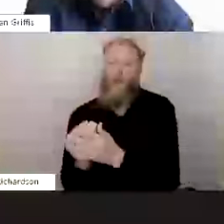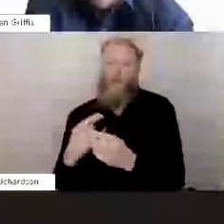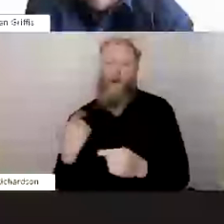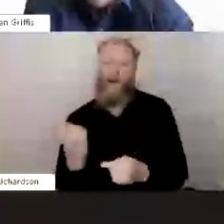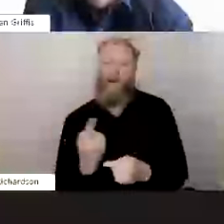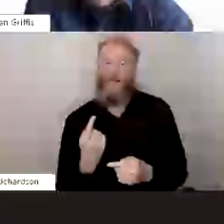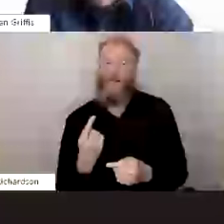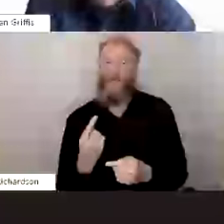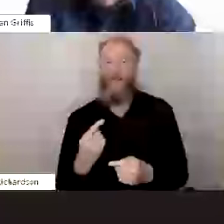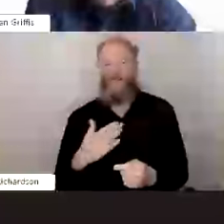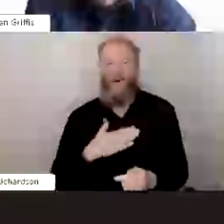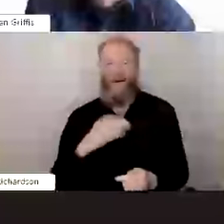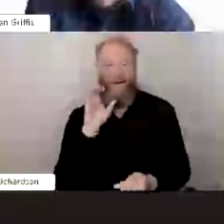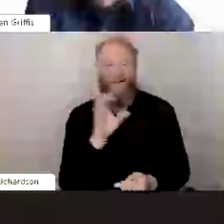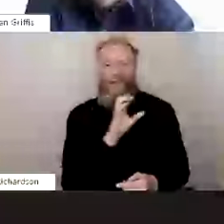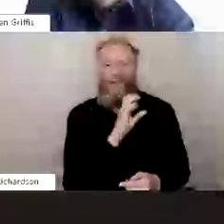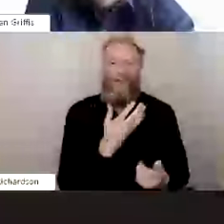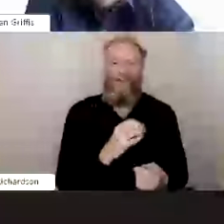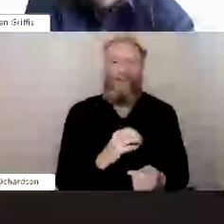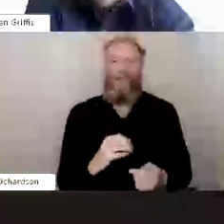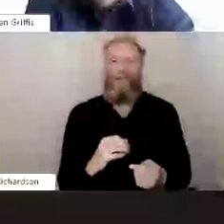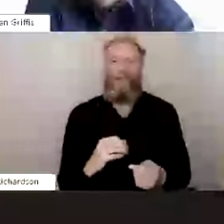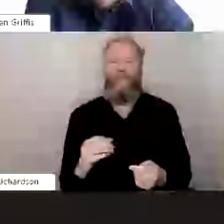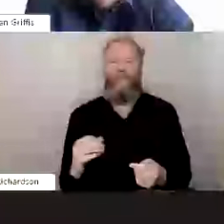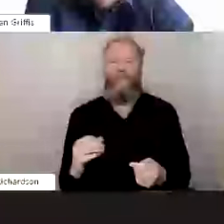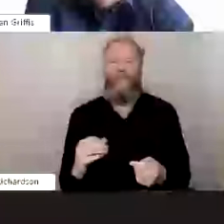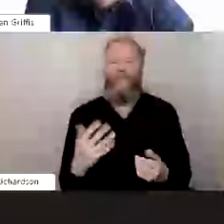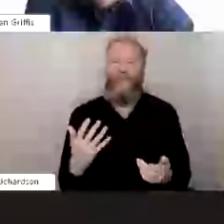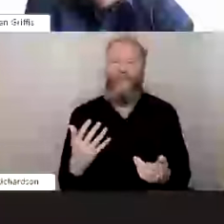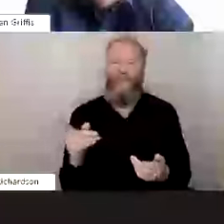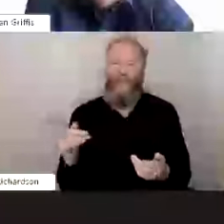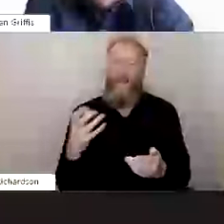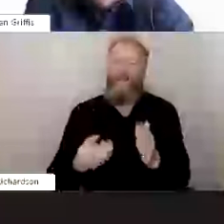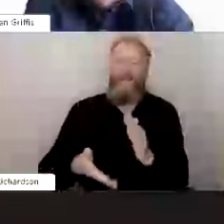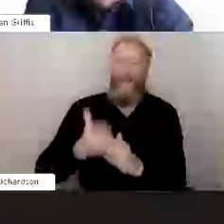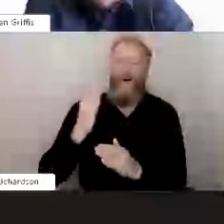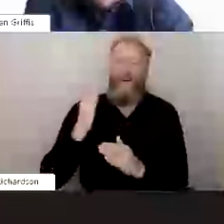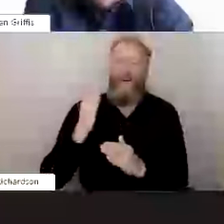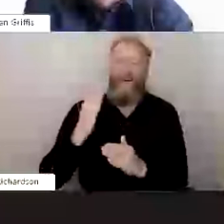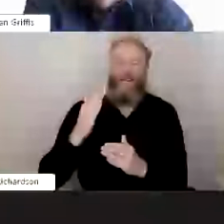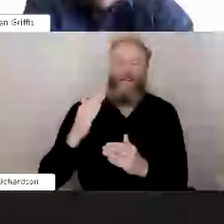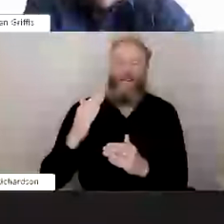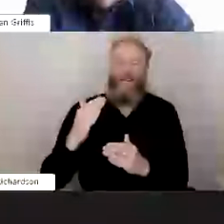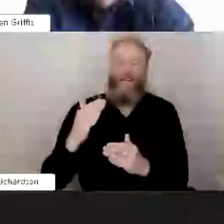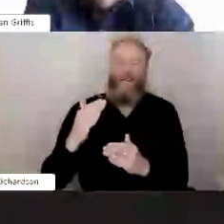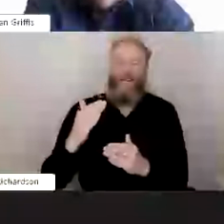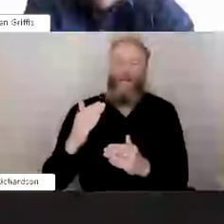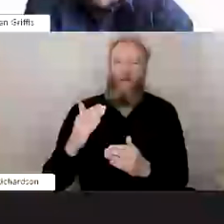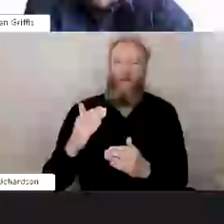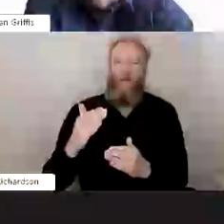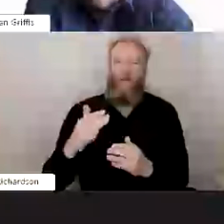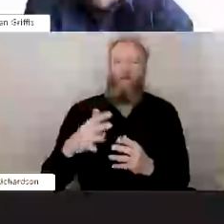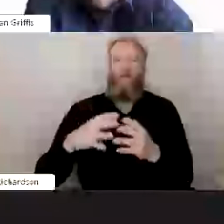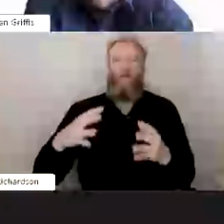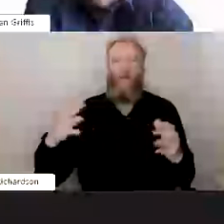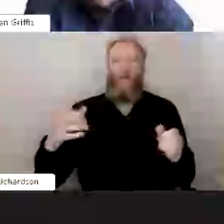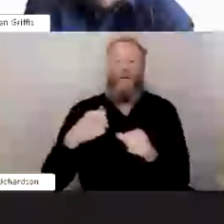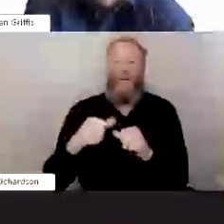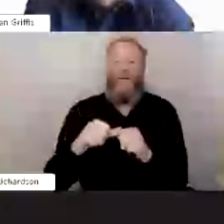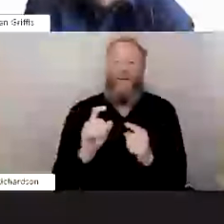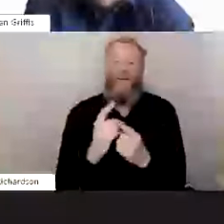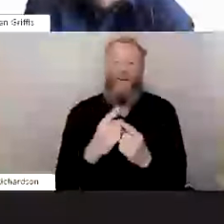we're cousins, and he's gone off to bigger and better things in the